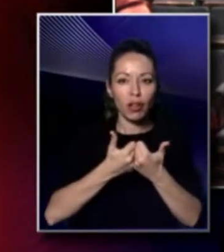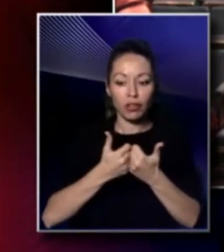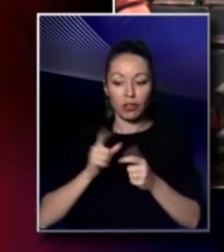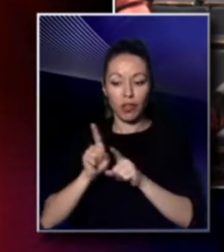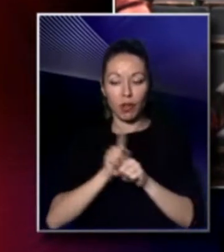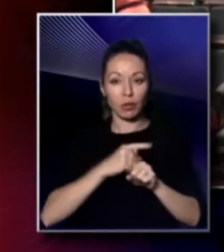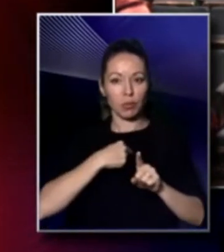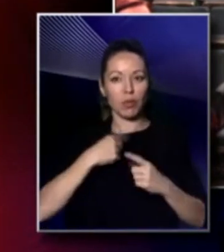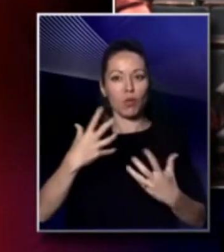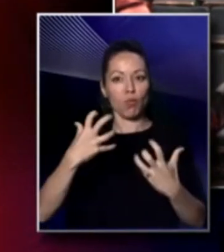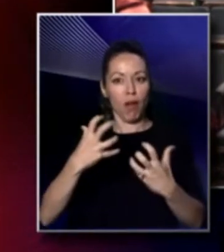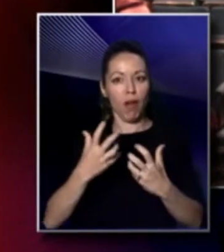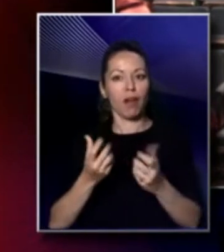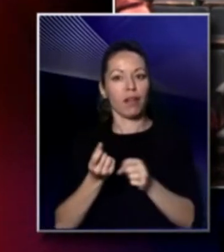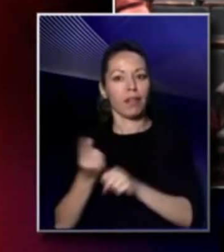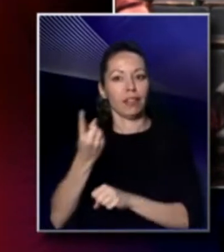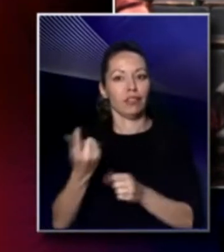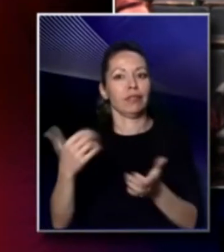again next year.